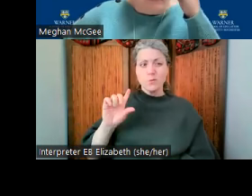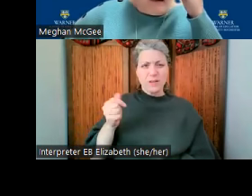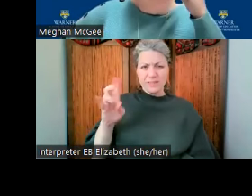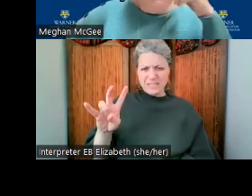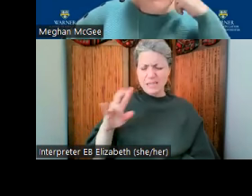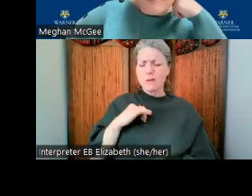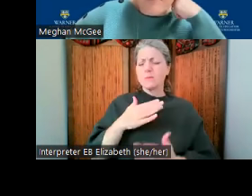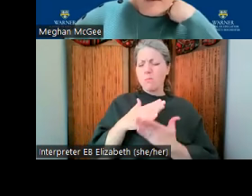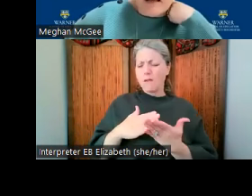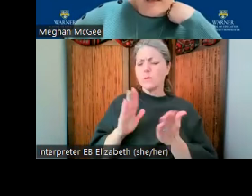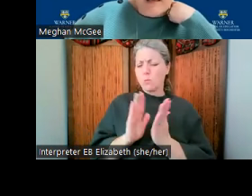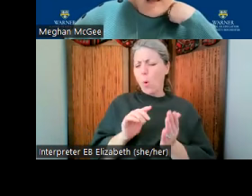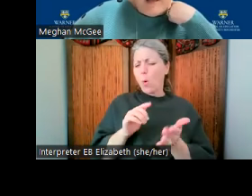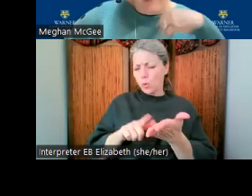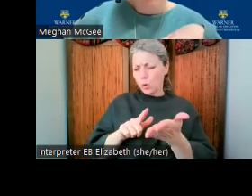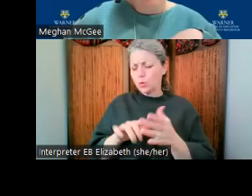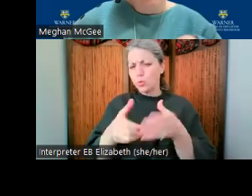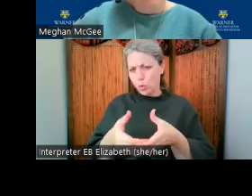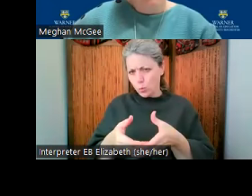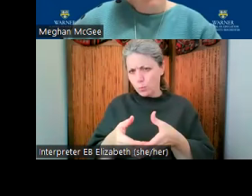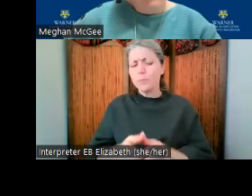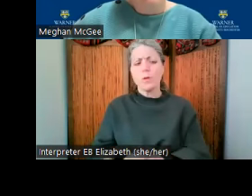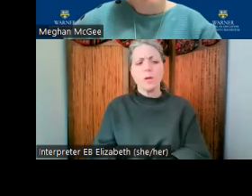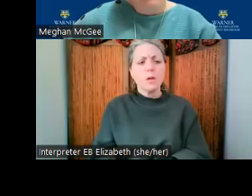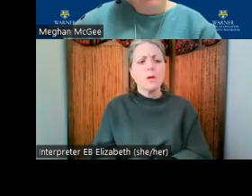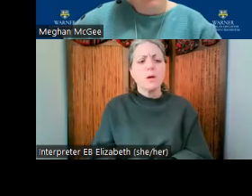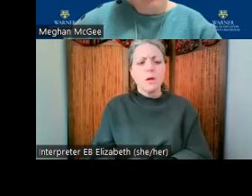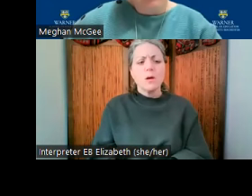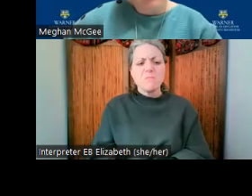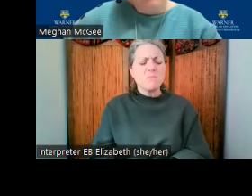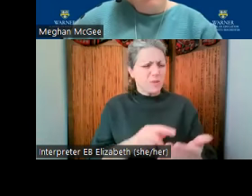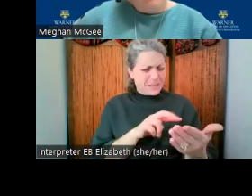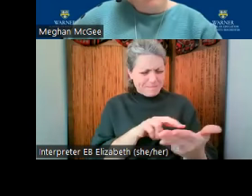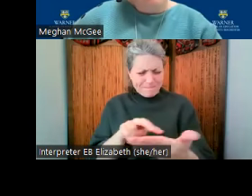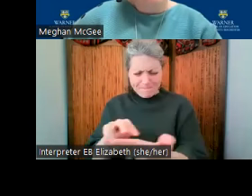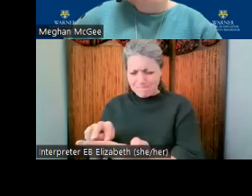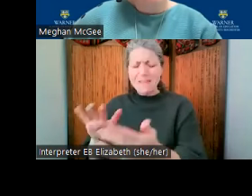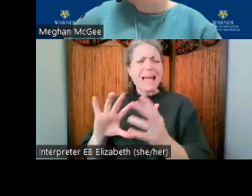at specifically how the behavioral literature